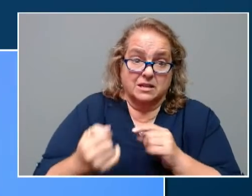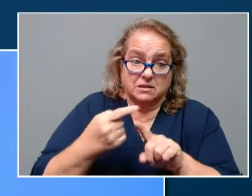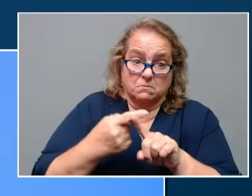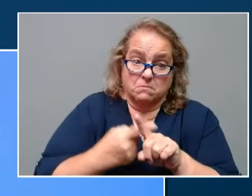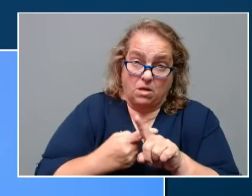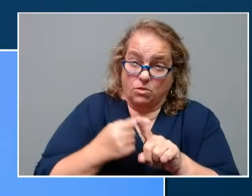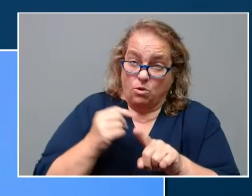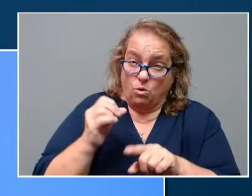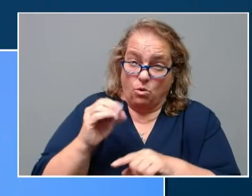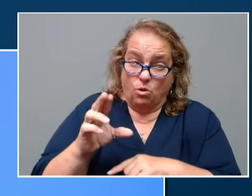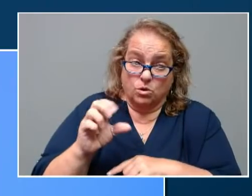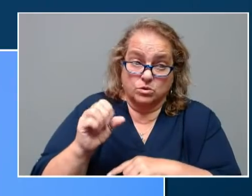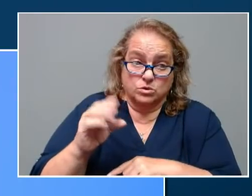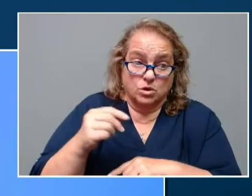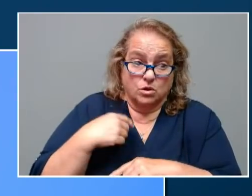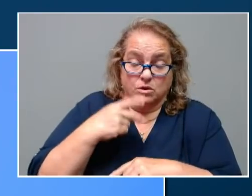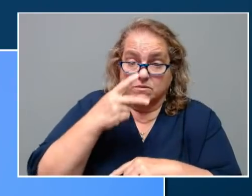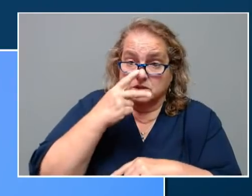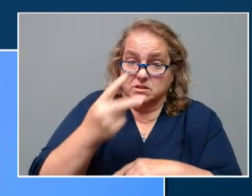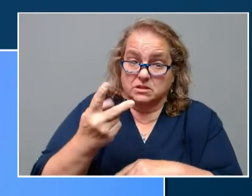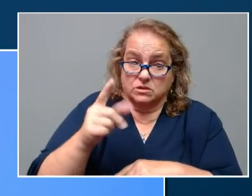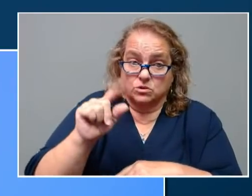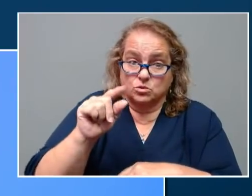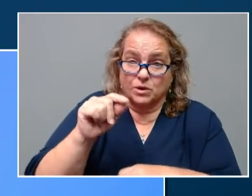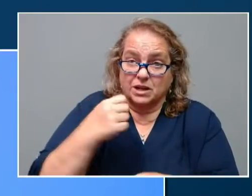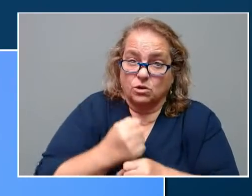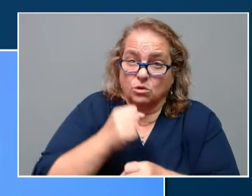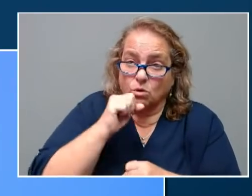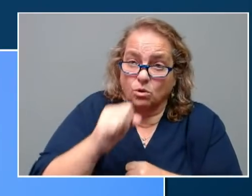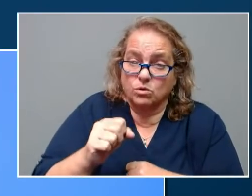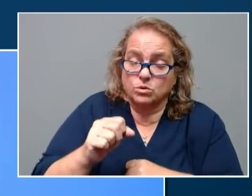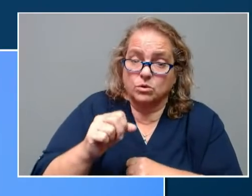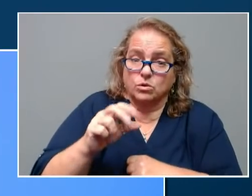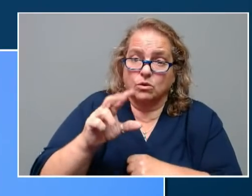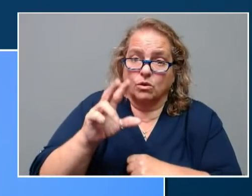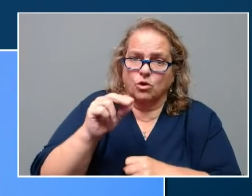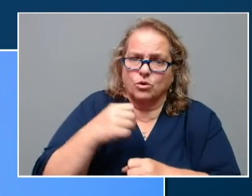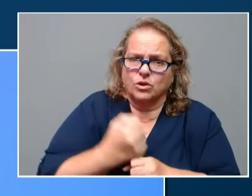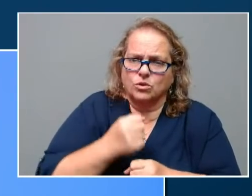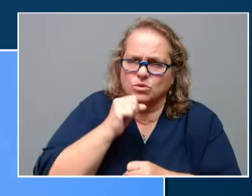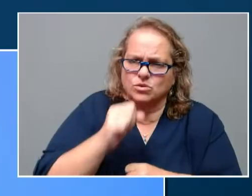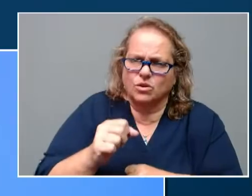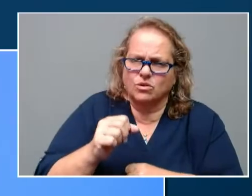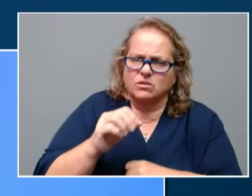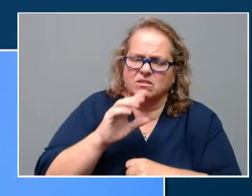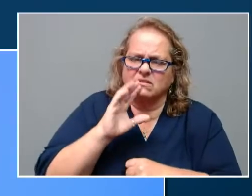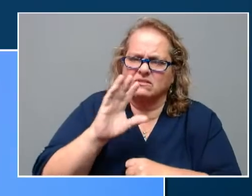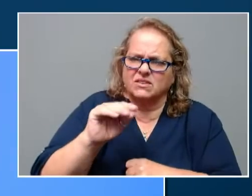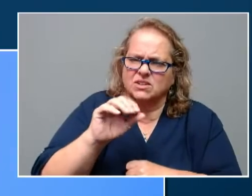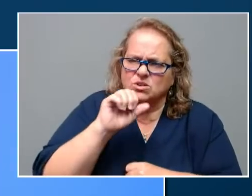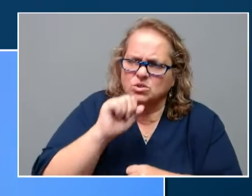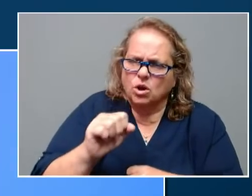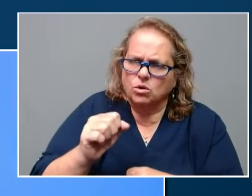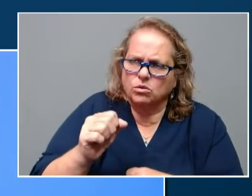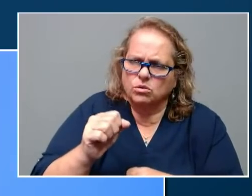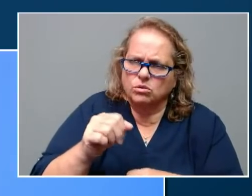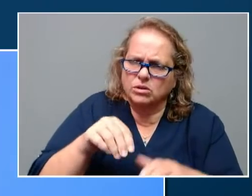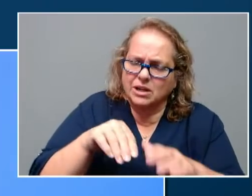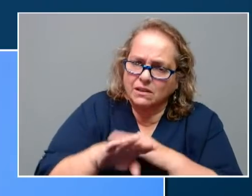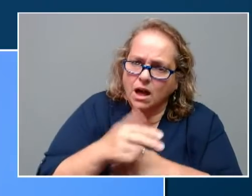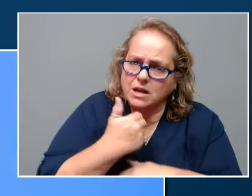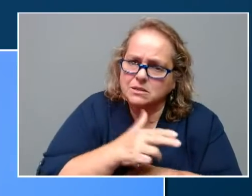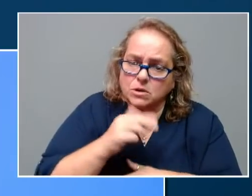been seeing 20-year-olds, 30-year-olds, 50-year-olds come in and within